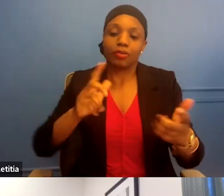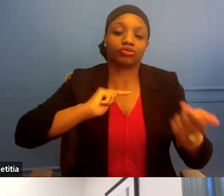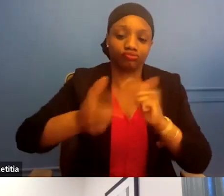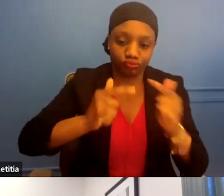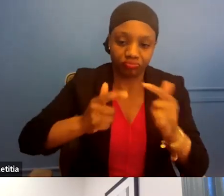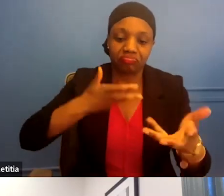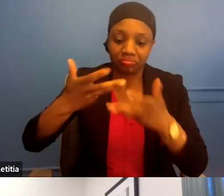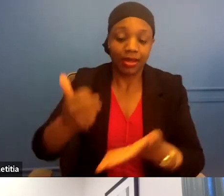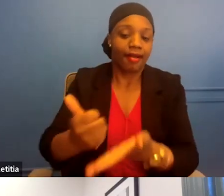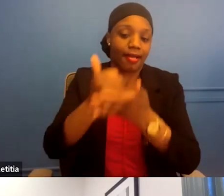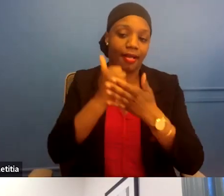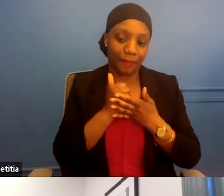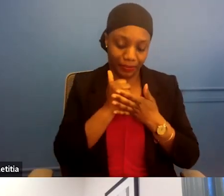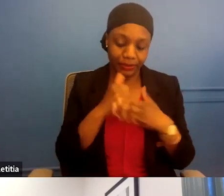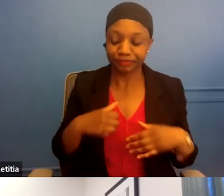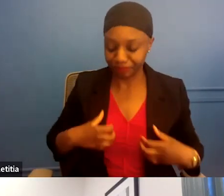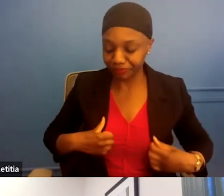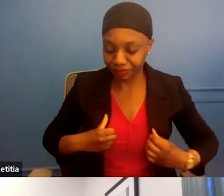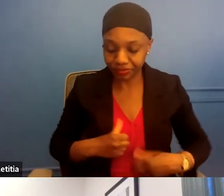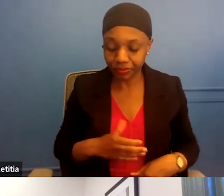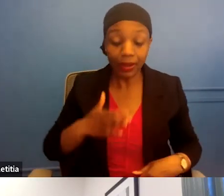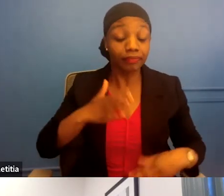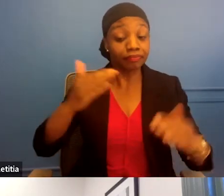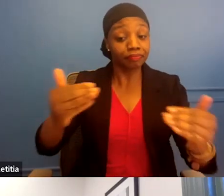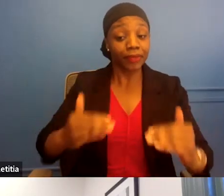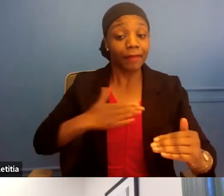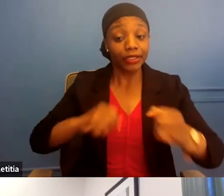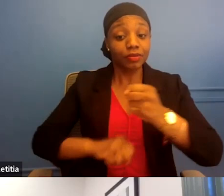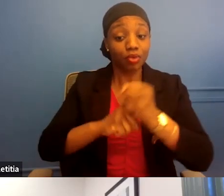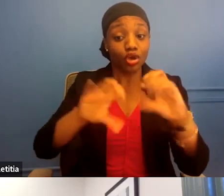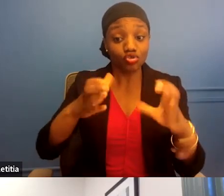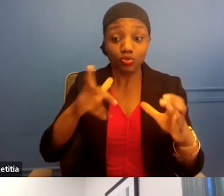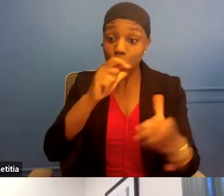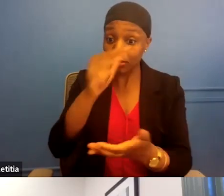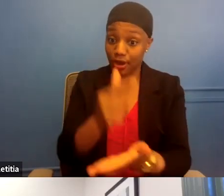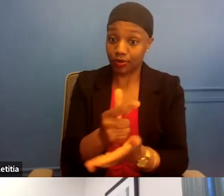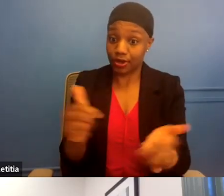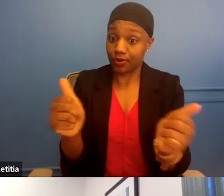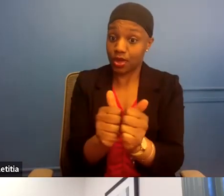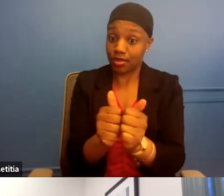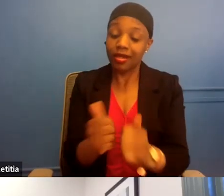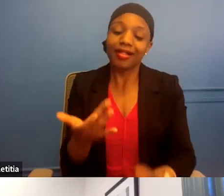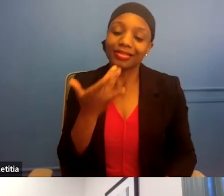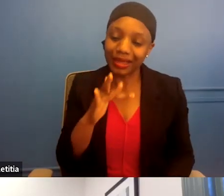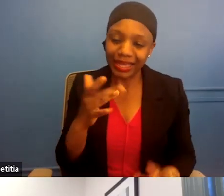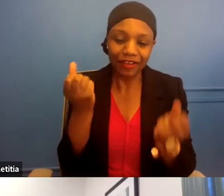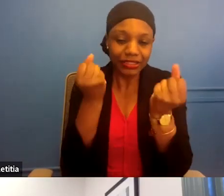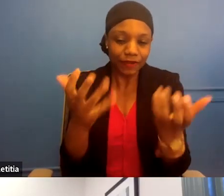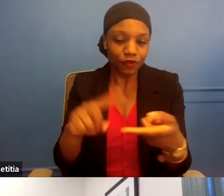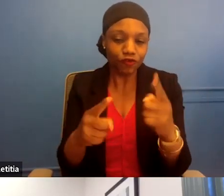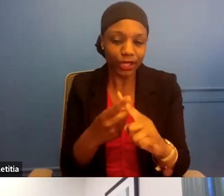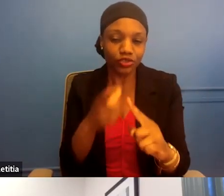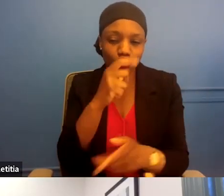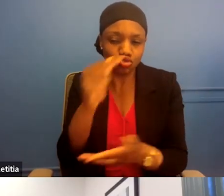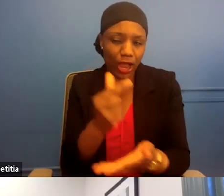helpful. And even really my support group of friends who I graduated with, I luckily have a lot of friends from who graduated